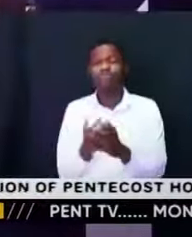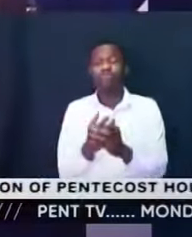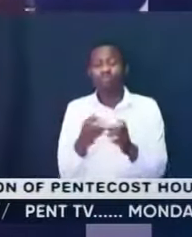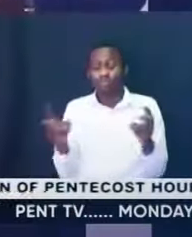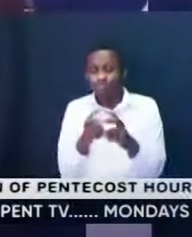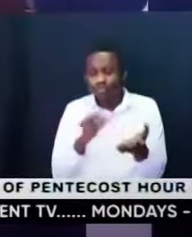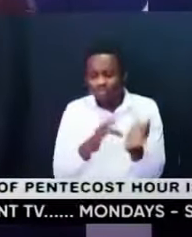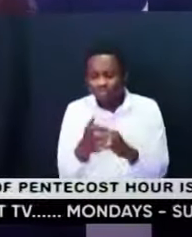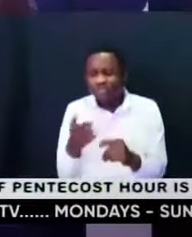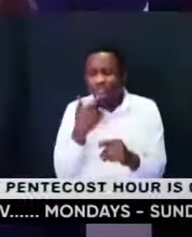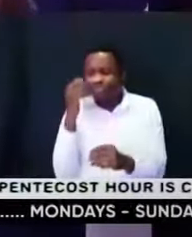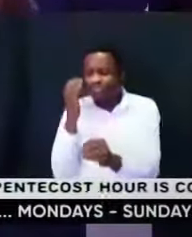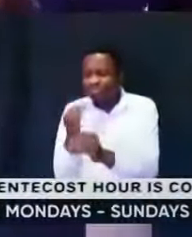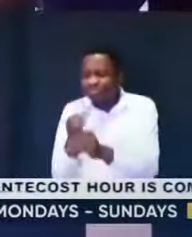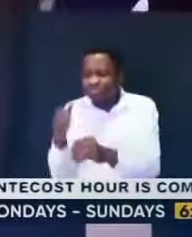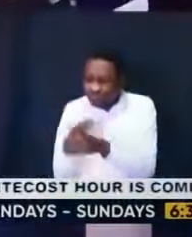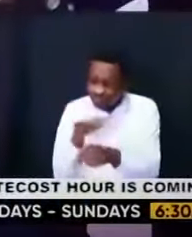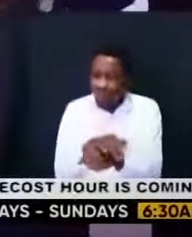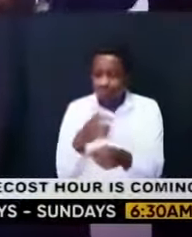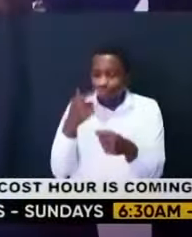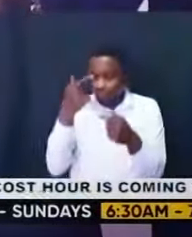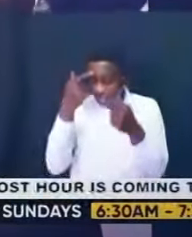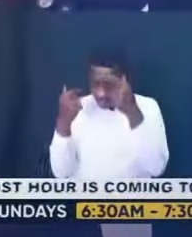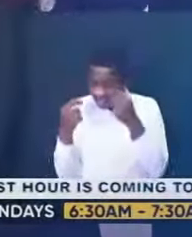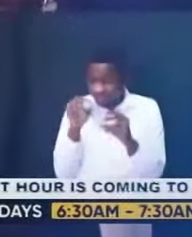Sadducees because it has potential to